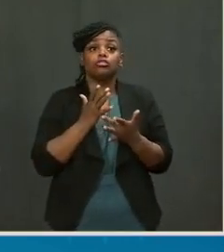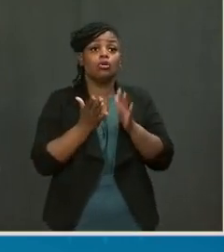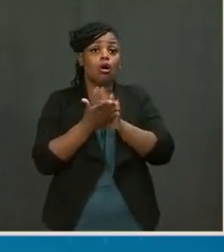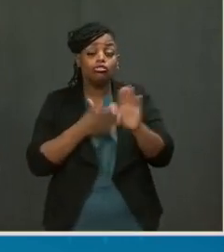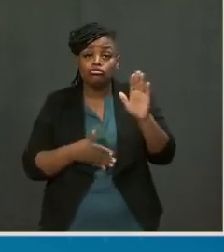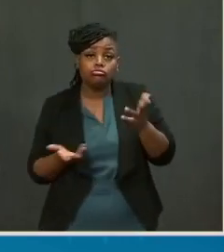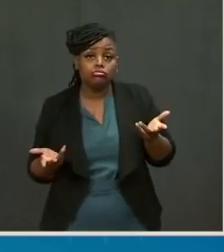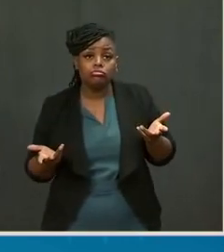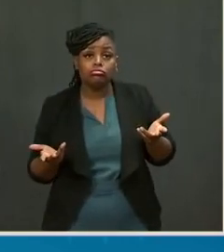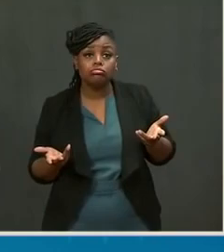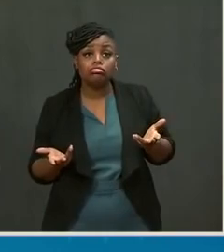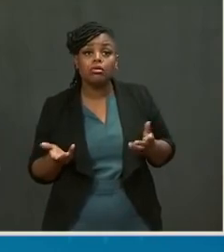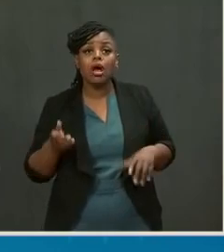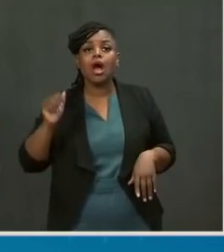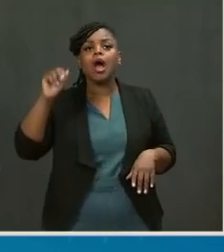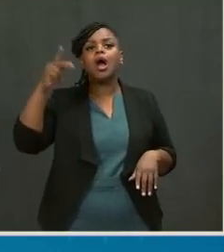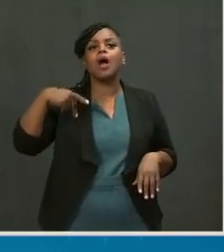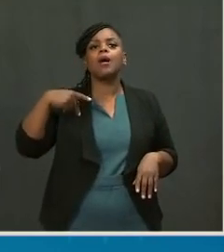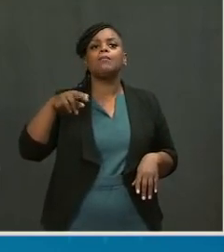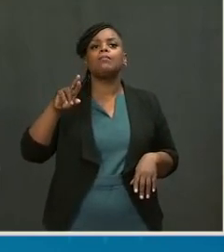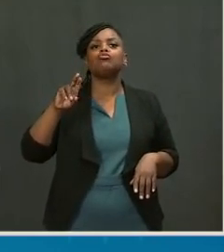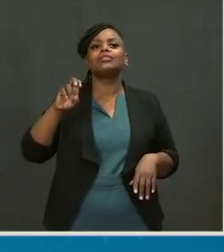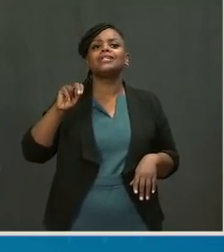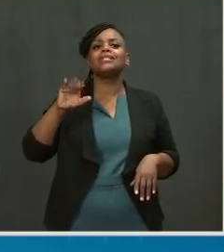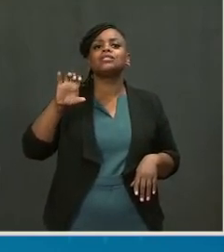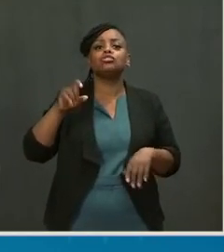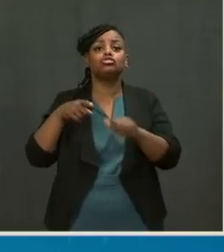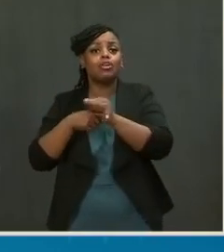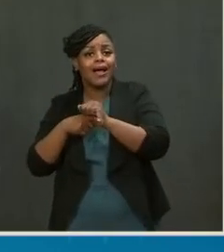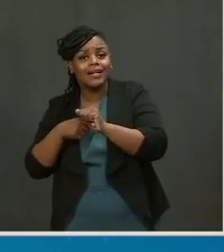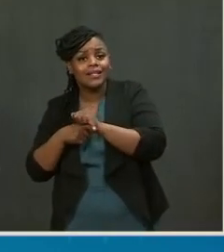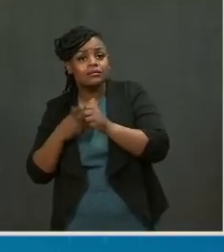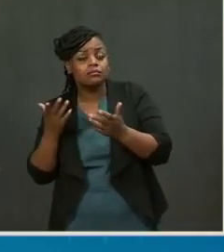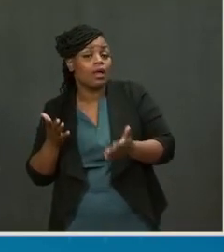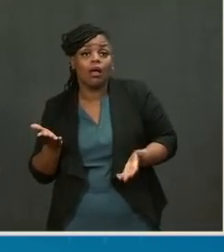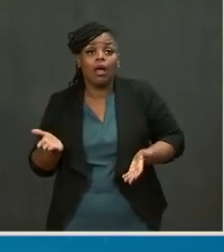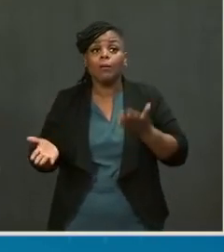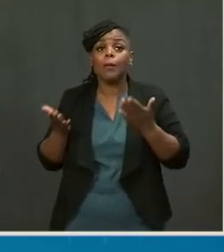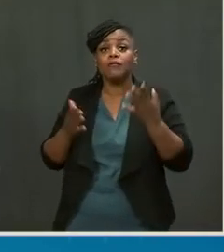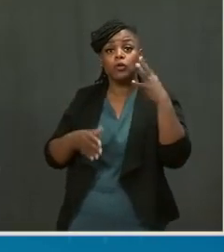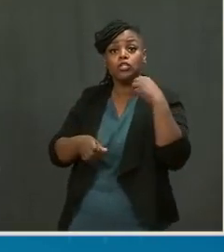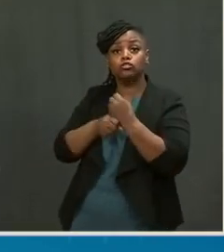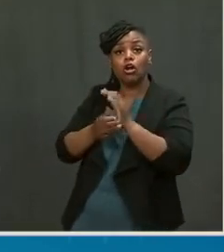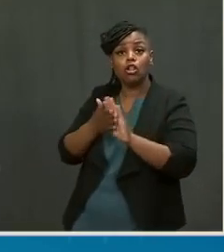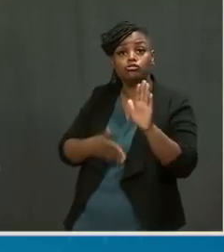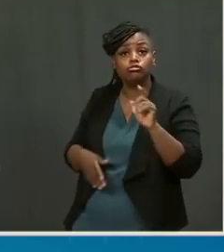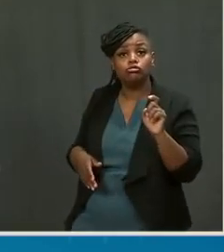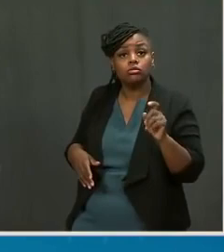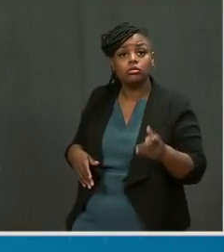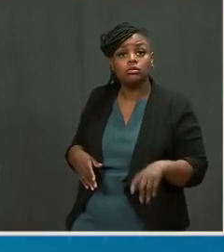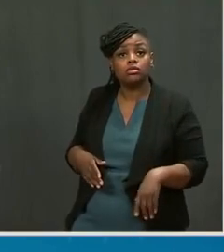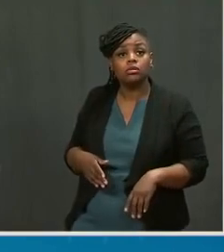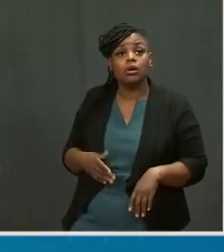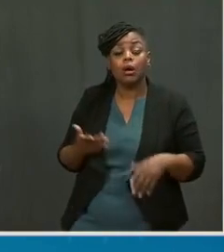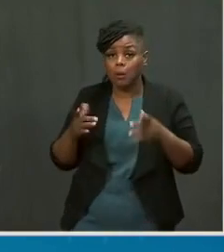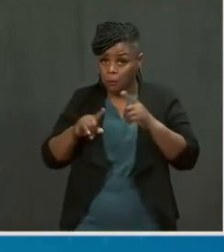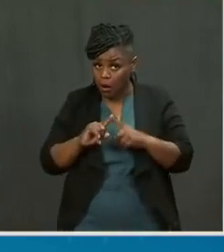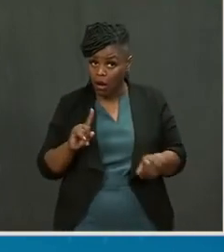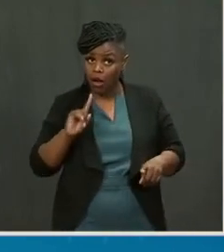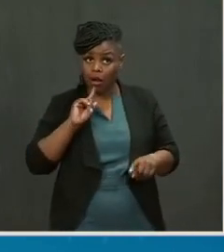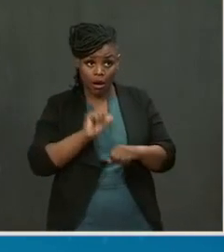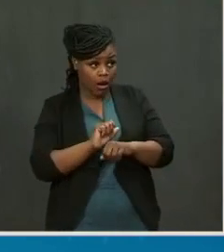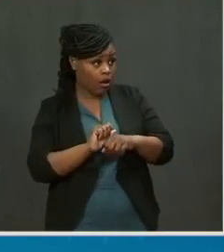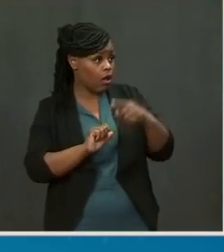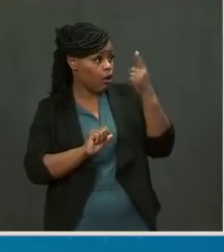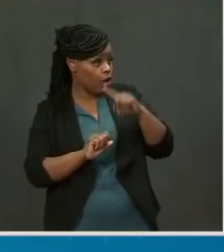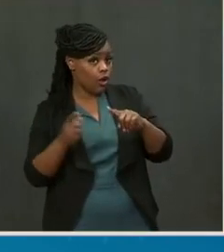apprenticeship program, maybe it's a 4-year college. But agreeing that we have to invest, if we are to invest in our future and the